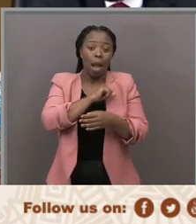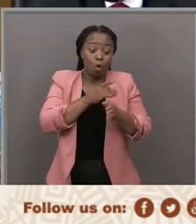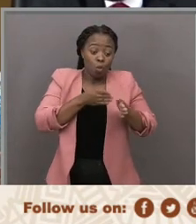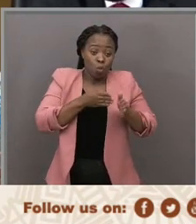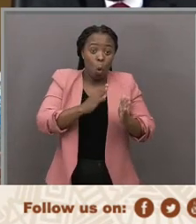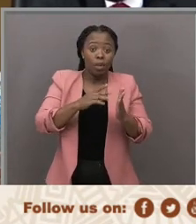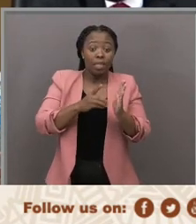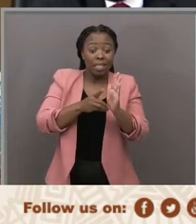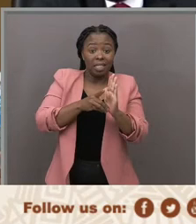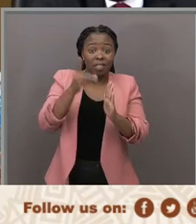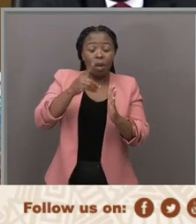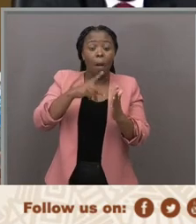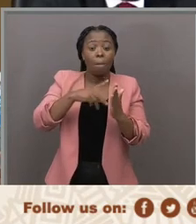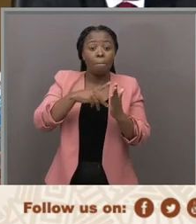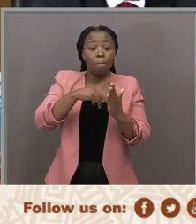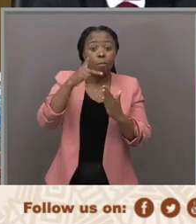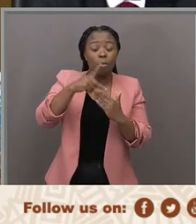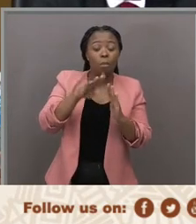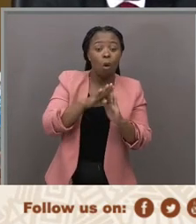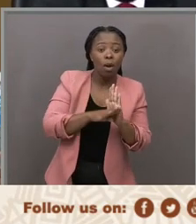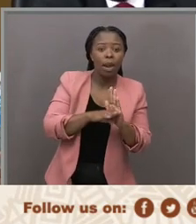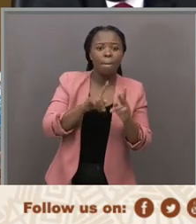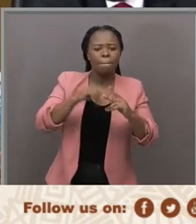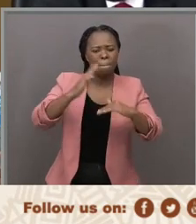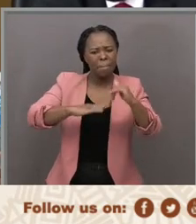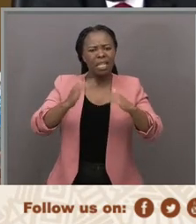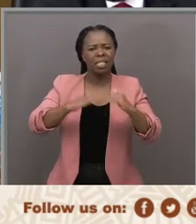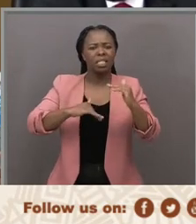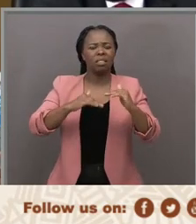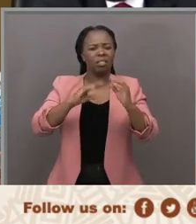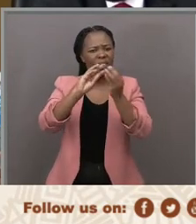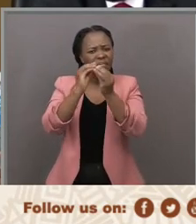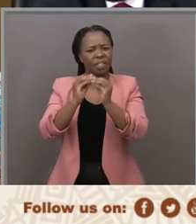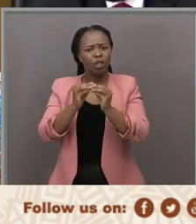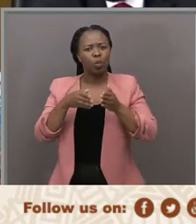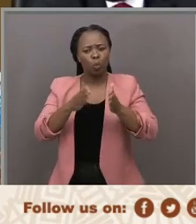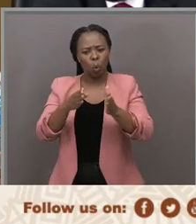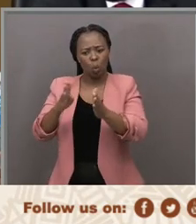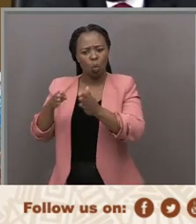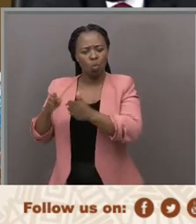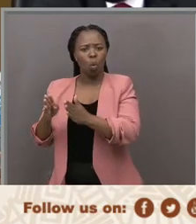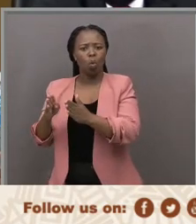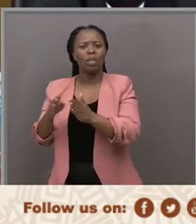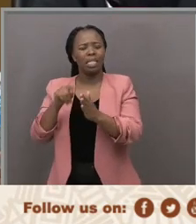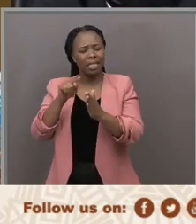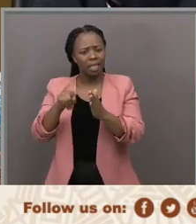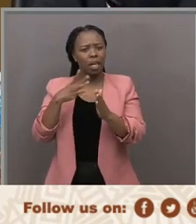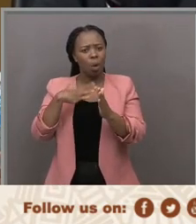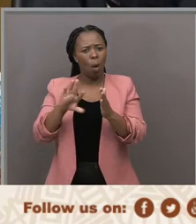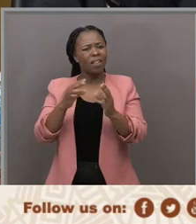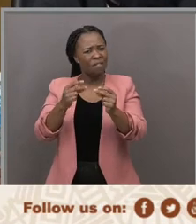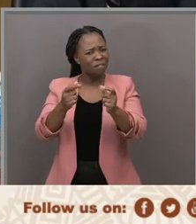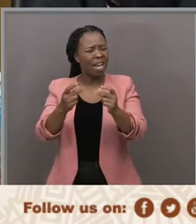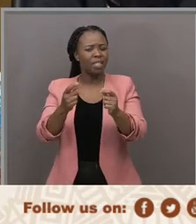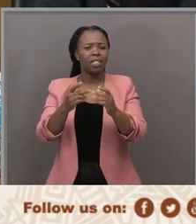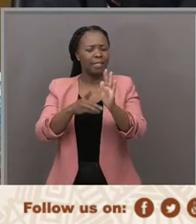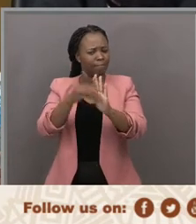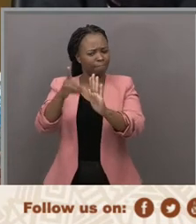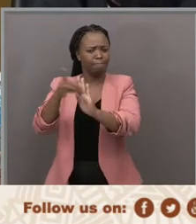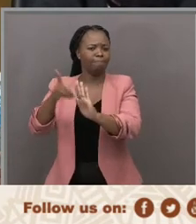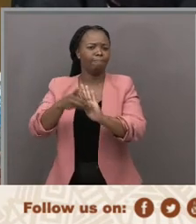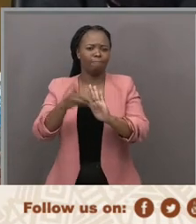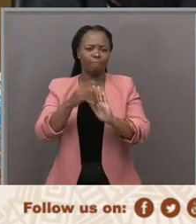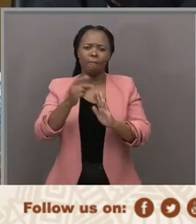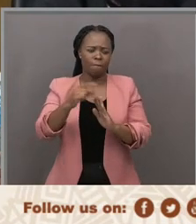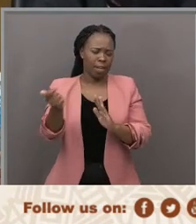and upgrading of roads and building of roads as a way to catalyze development happen as fast as we want to. We